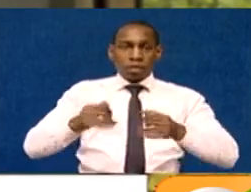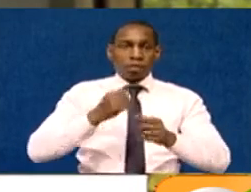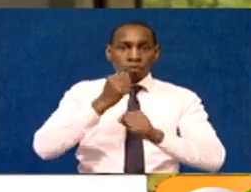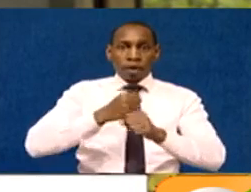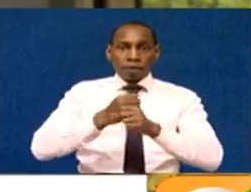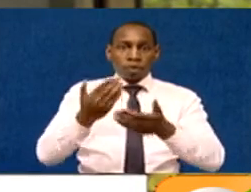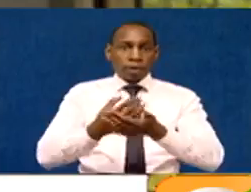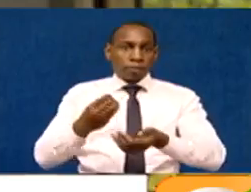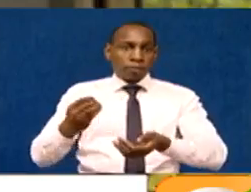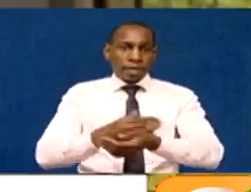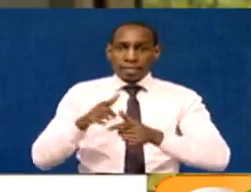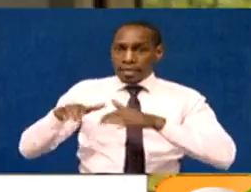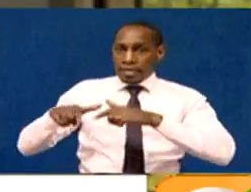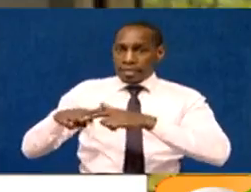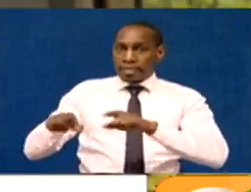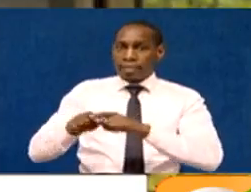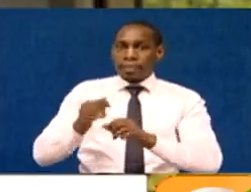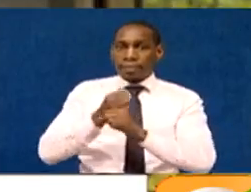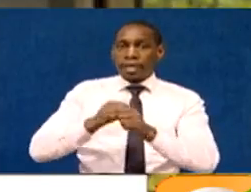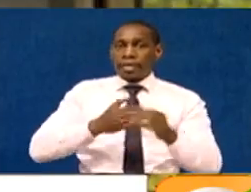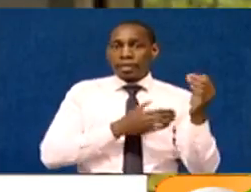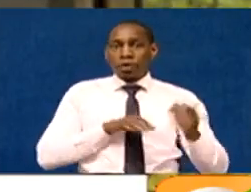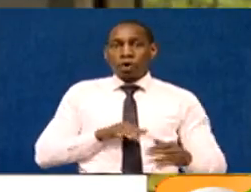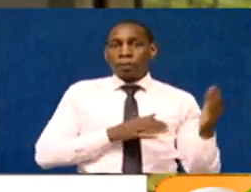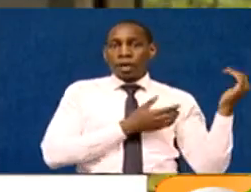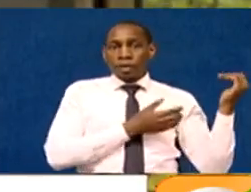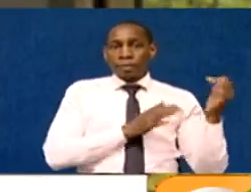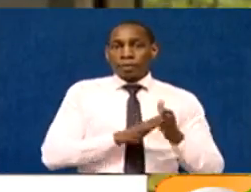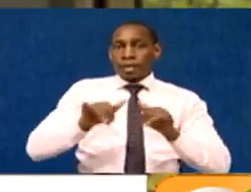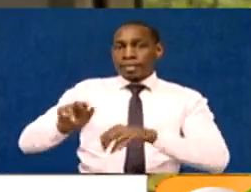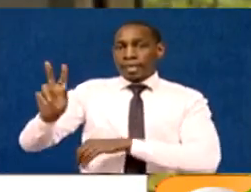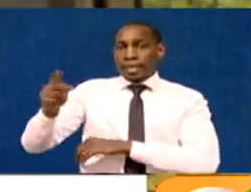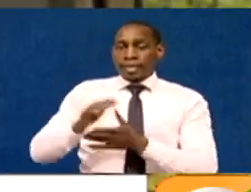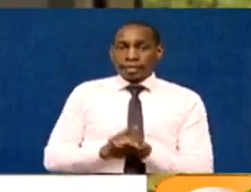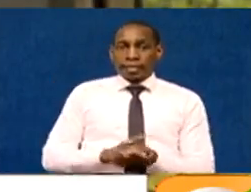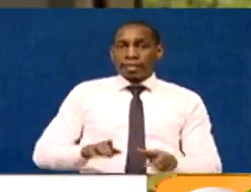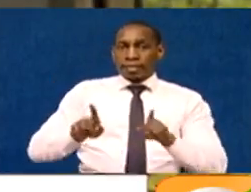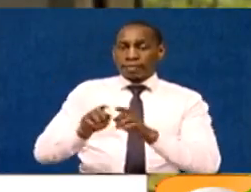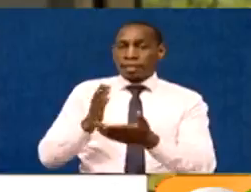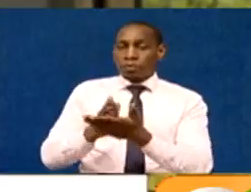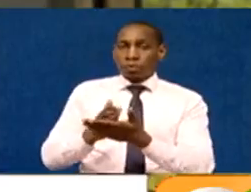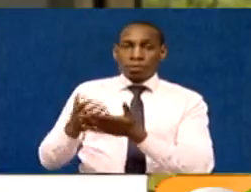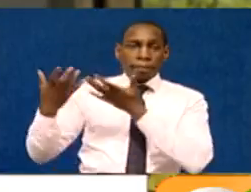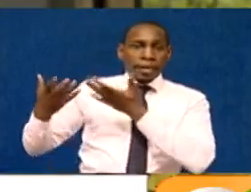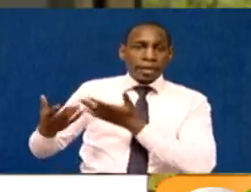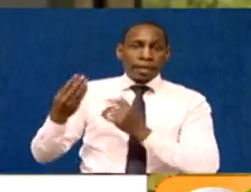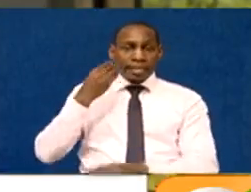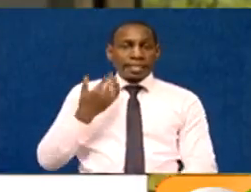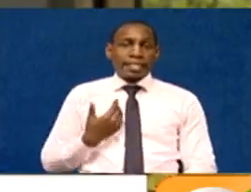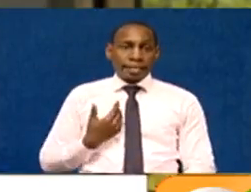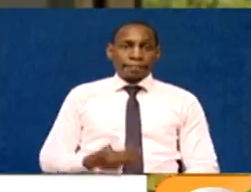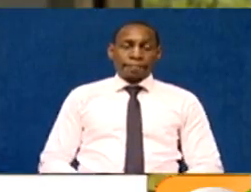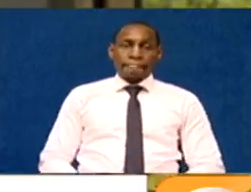of cervical cancer, as well as great hope to the women living in countries like Kenya, which still bear a high burden of the disease.